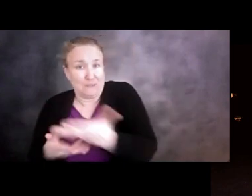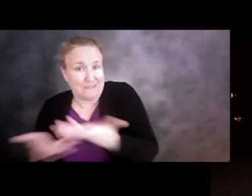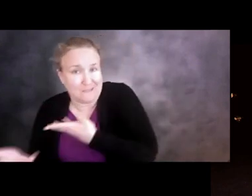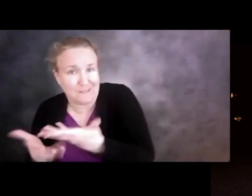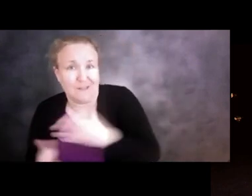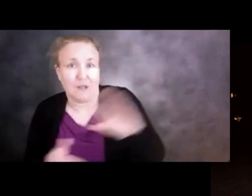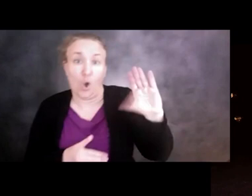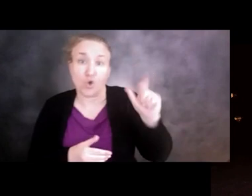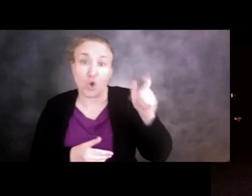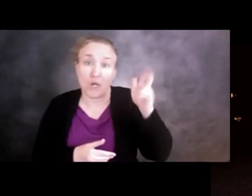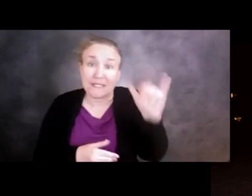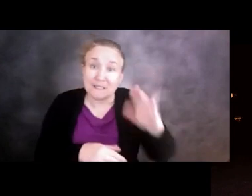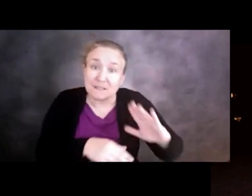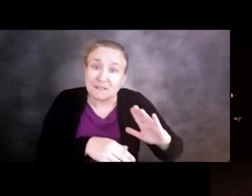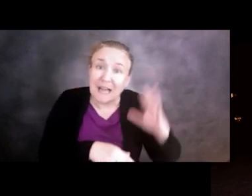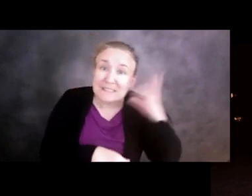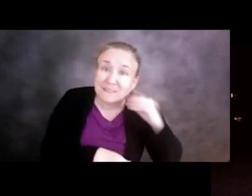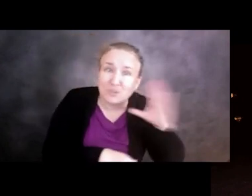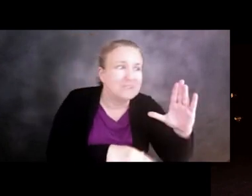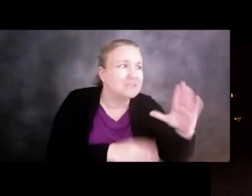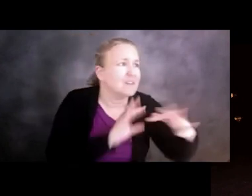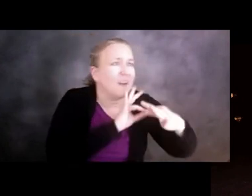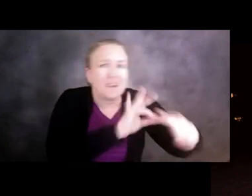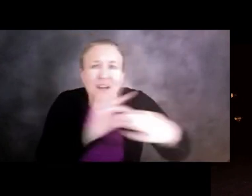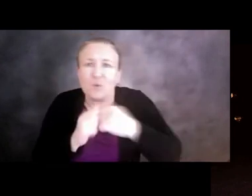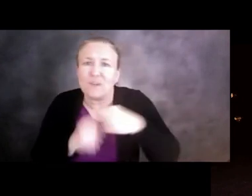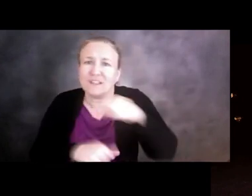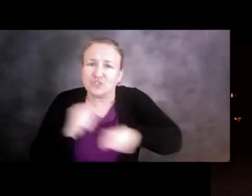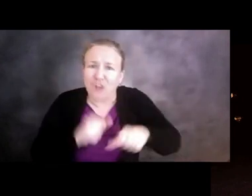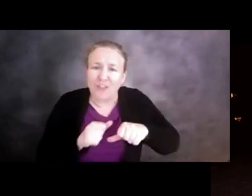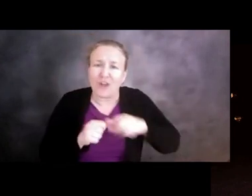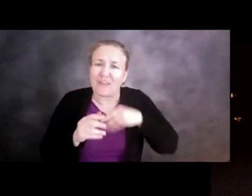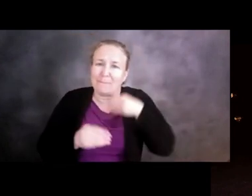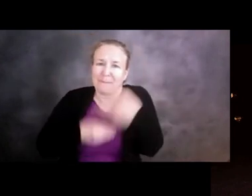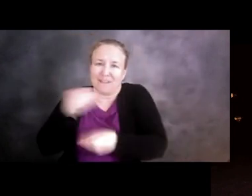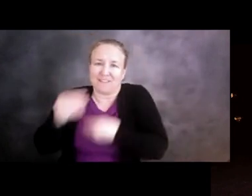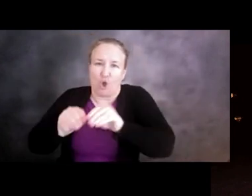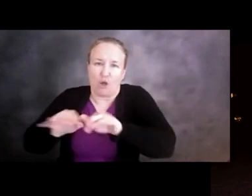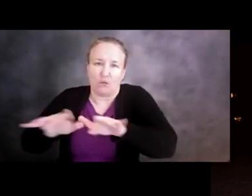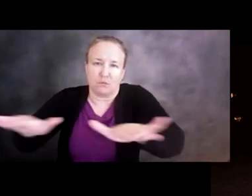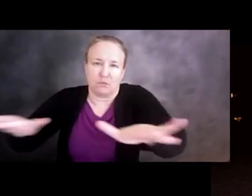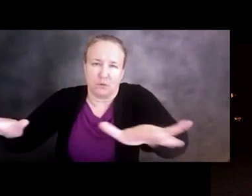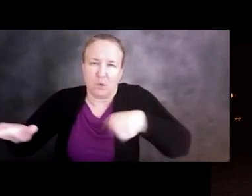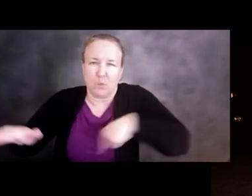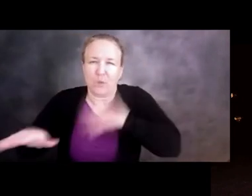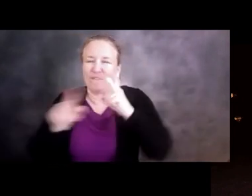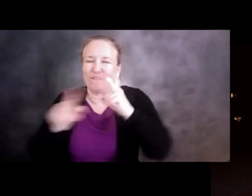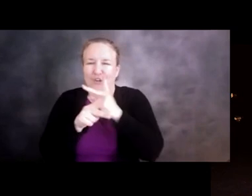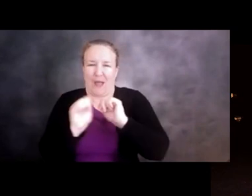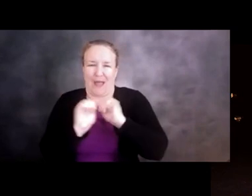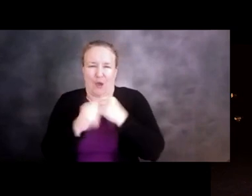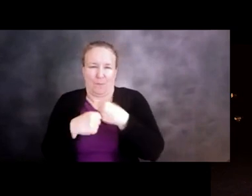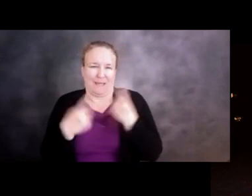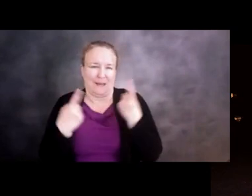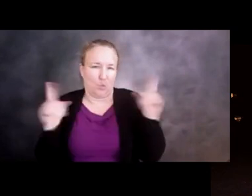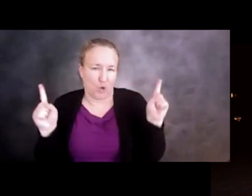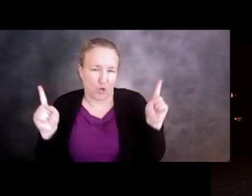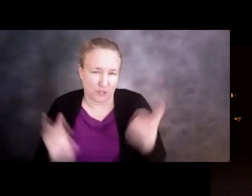experience and connect with each other and pass it on to the next person. We're going to figure out a way to make it happen.